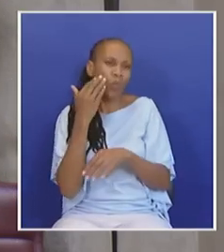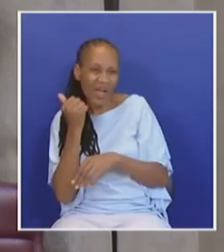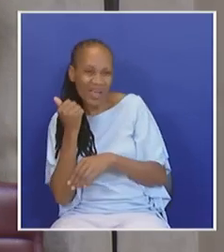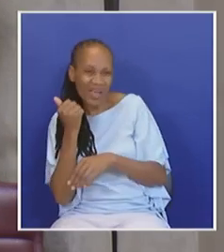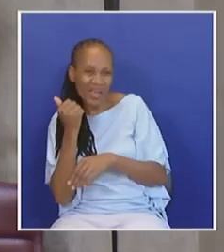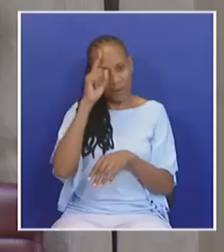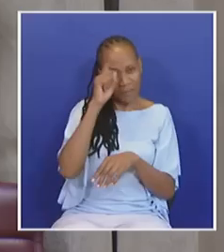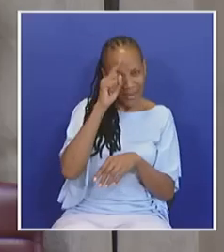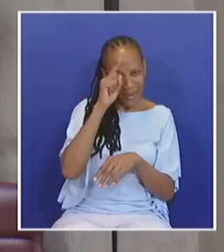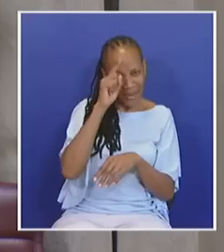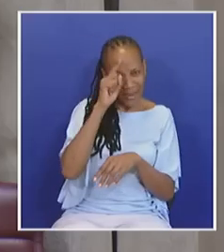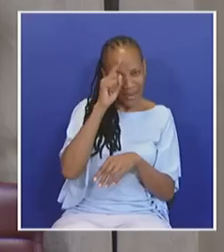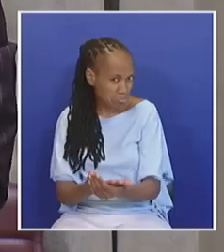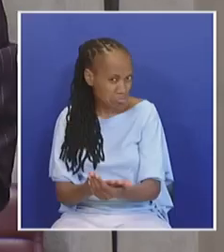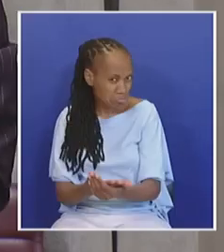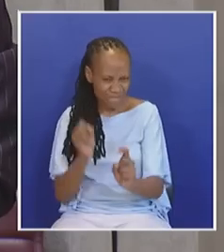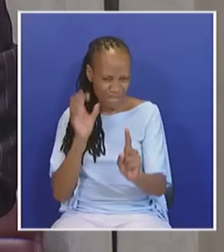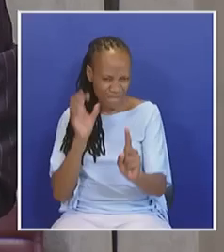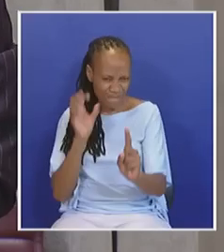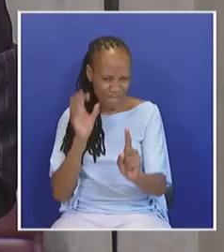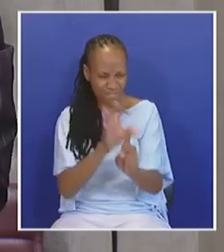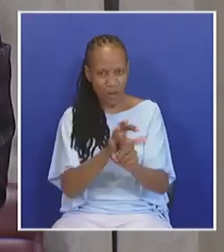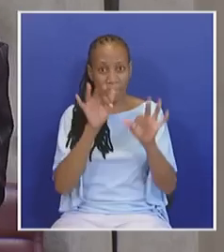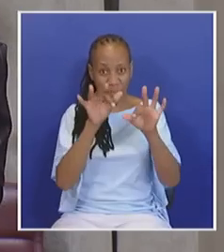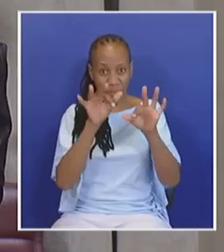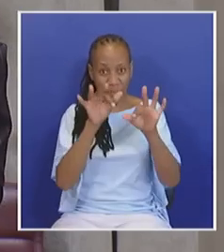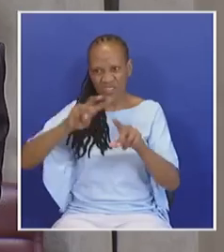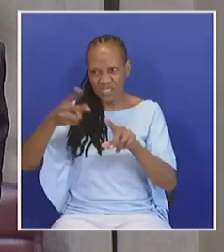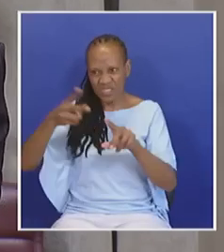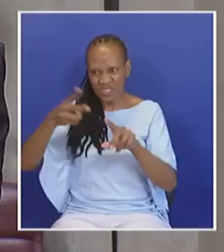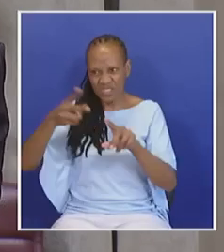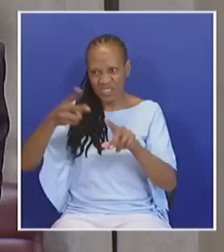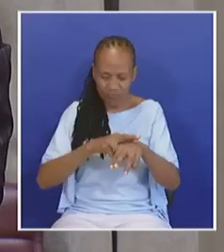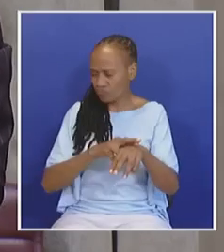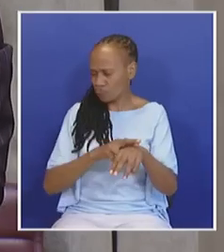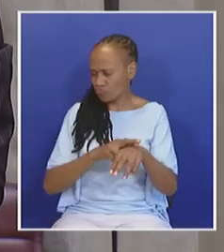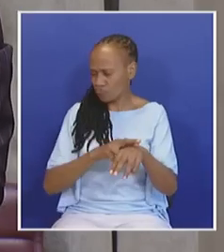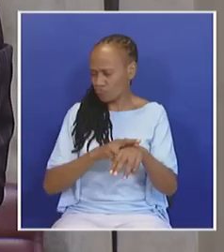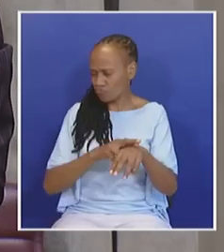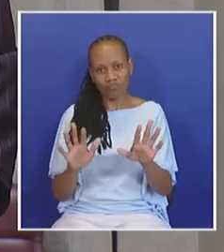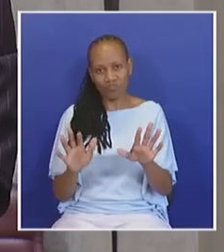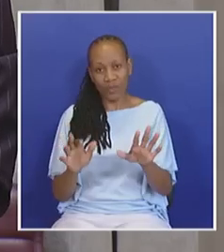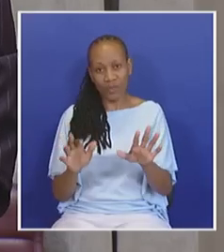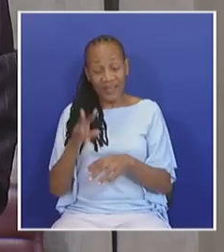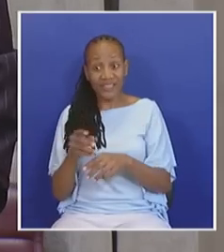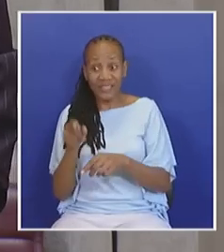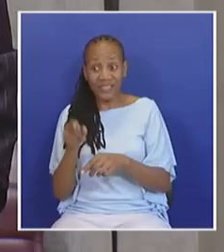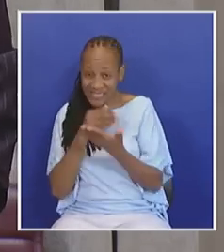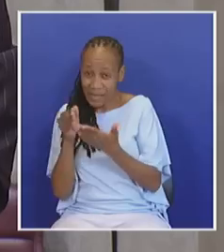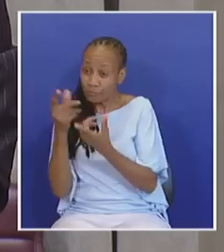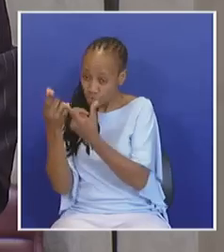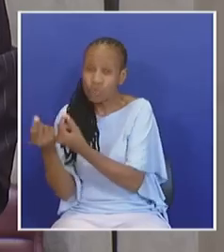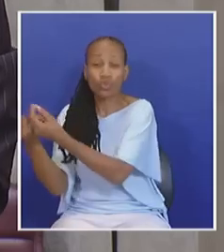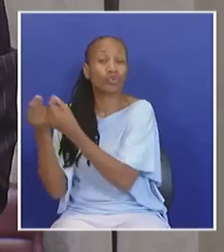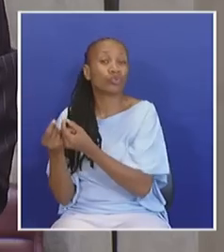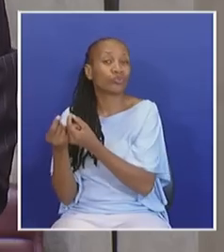would never insult or physically attack their fellow citizens of other races in this manner. However, the perpetrators of these acts did